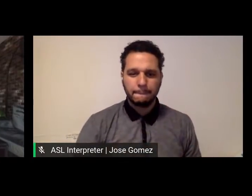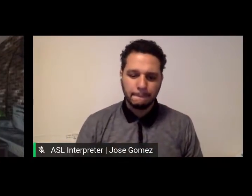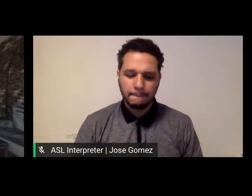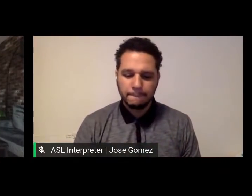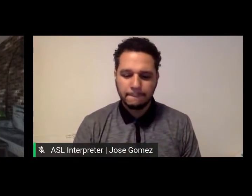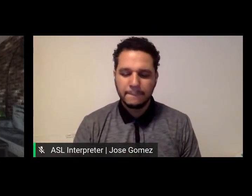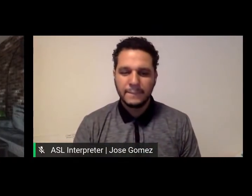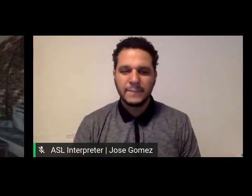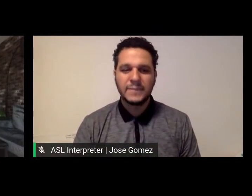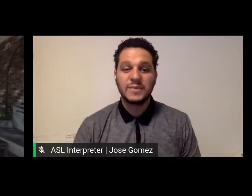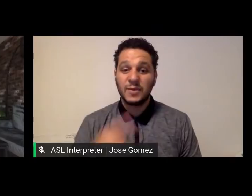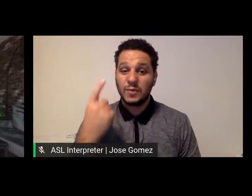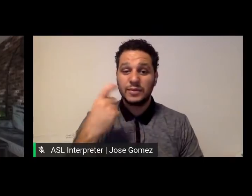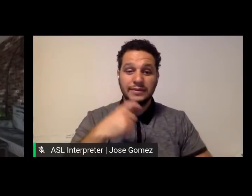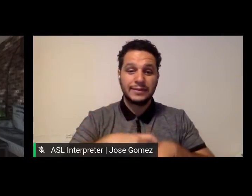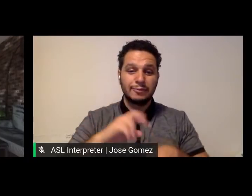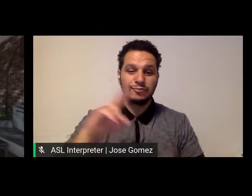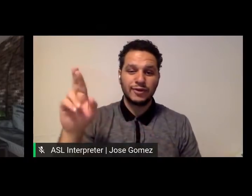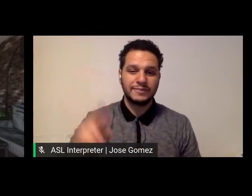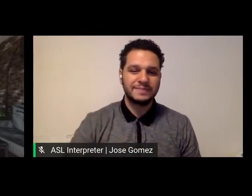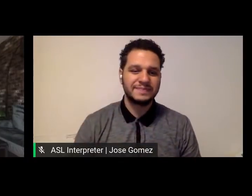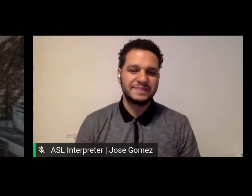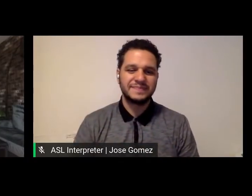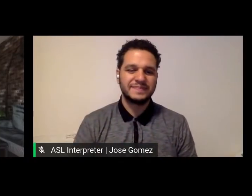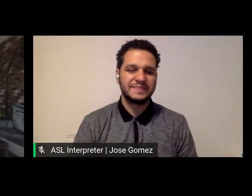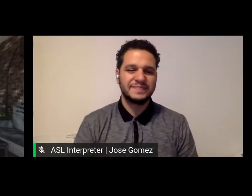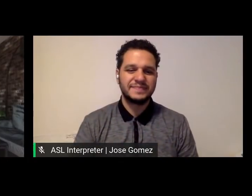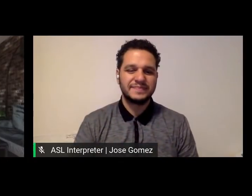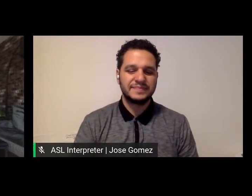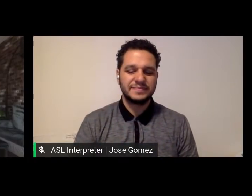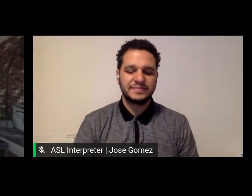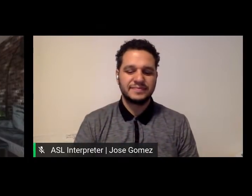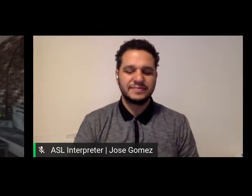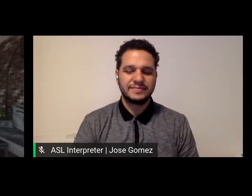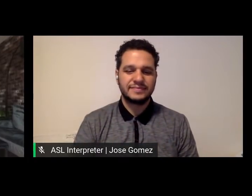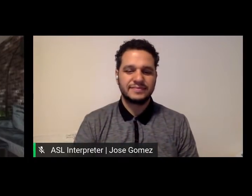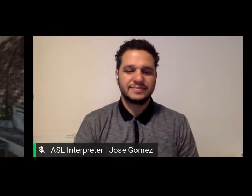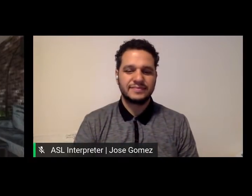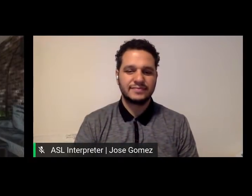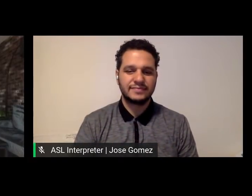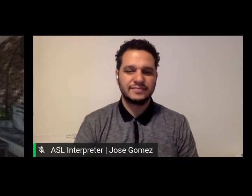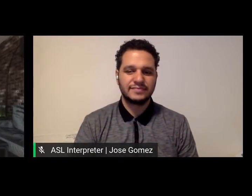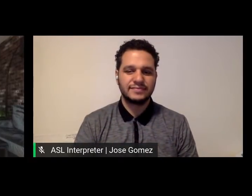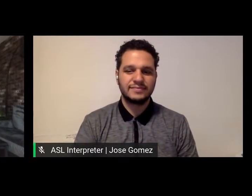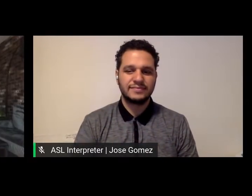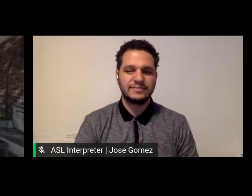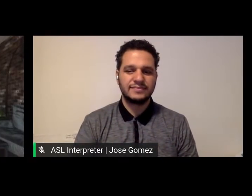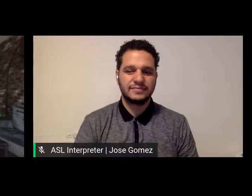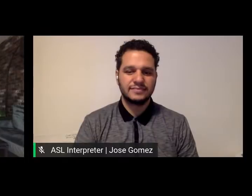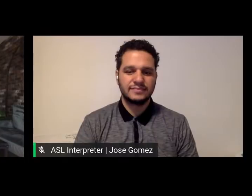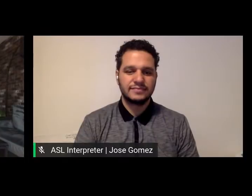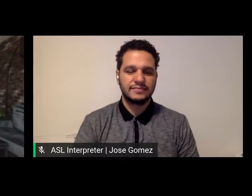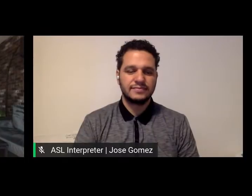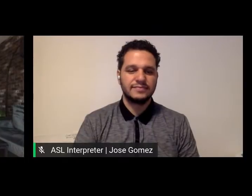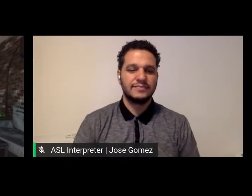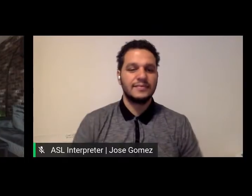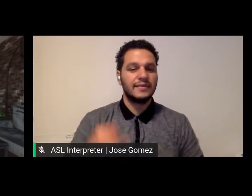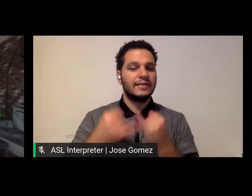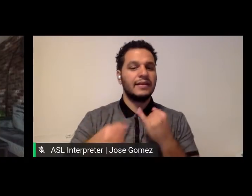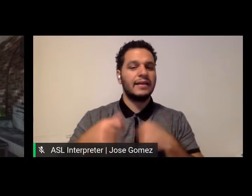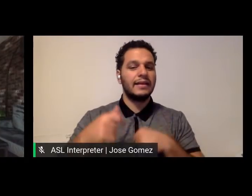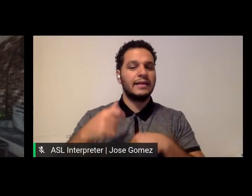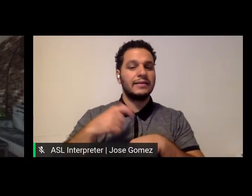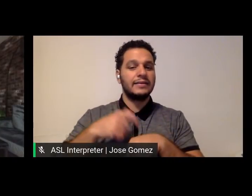One more time, right. Reaching both directions, up and down, side and side, and last time,